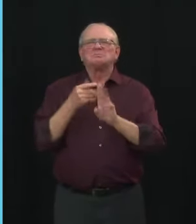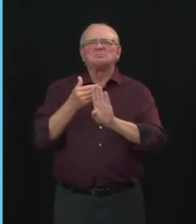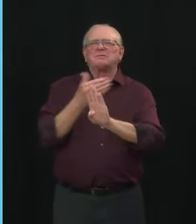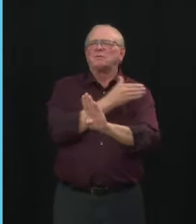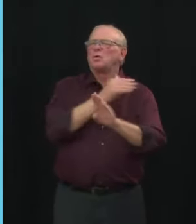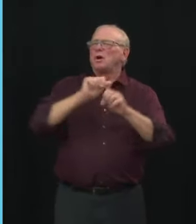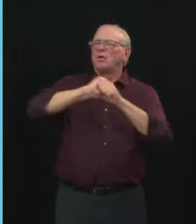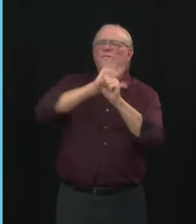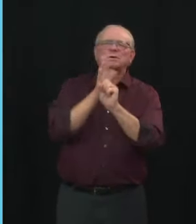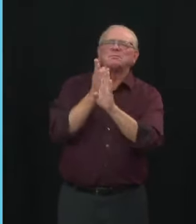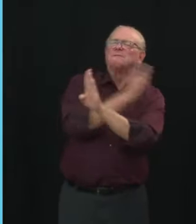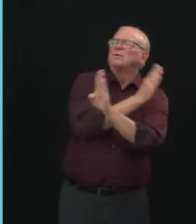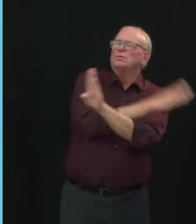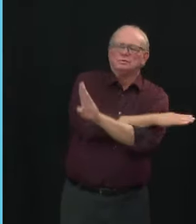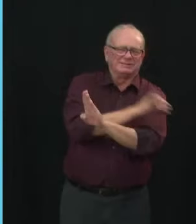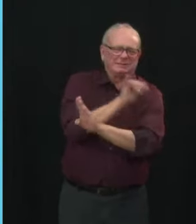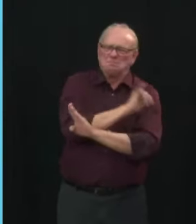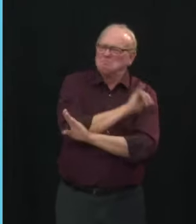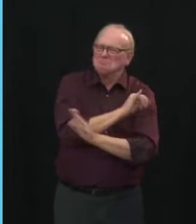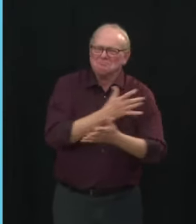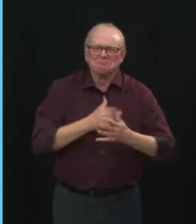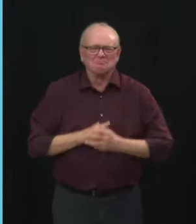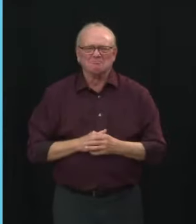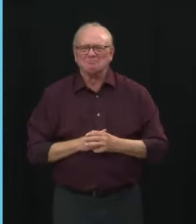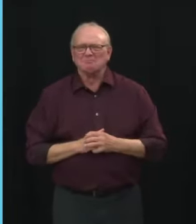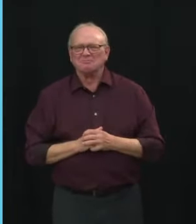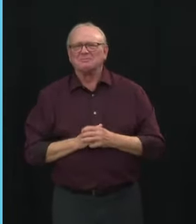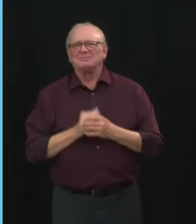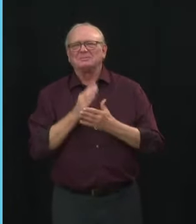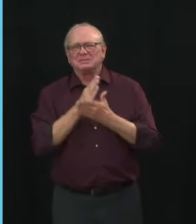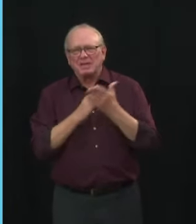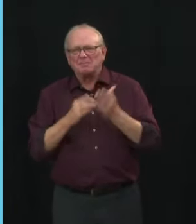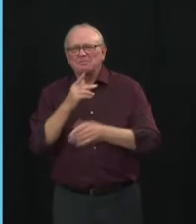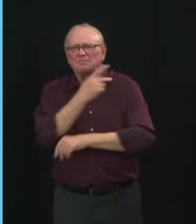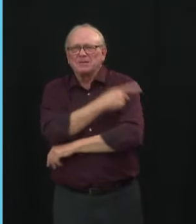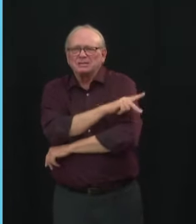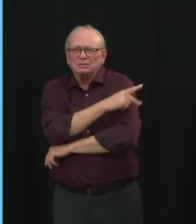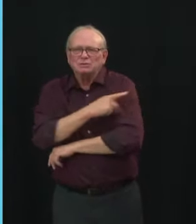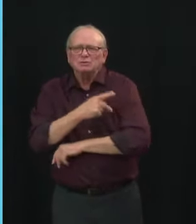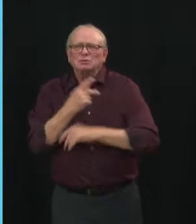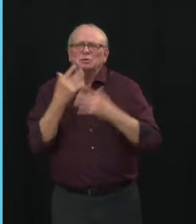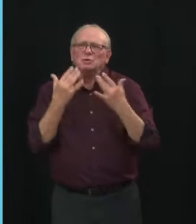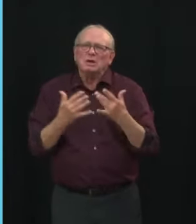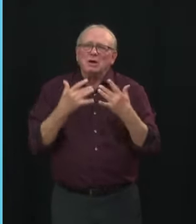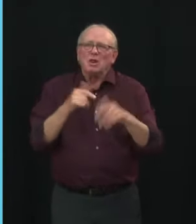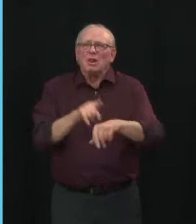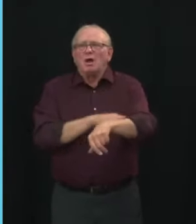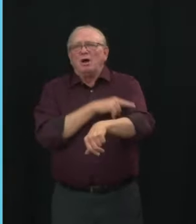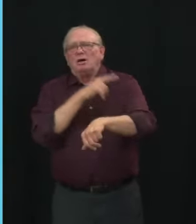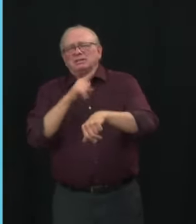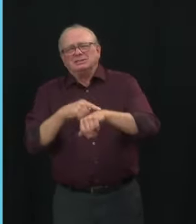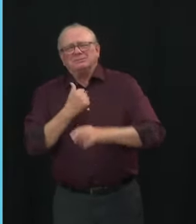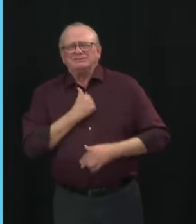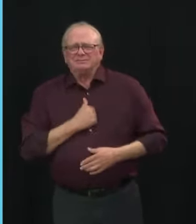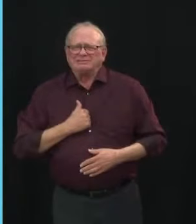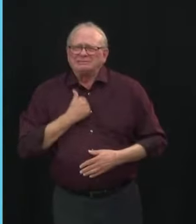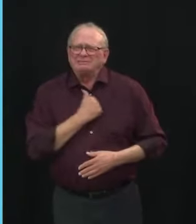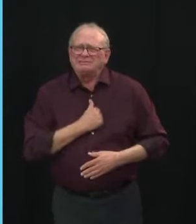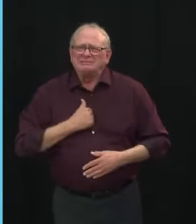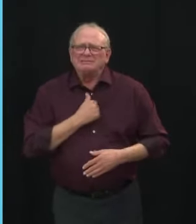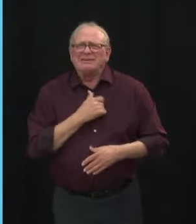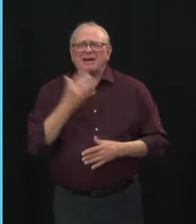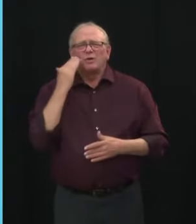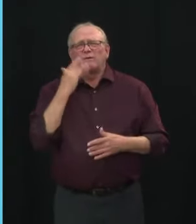delays and long wait lists for some patients. I sympathize with patients and families who are frustrated by these